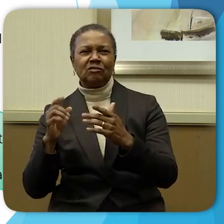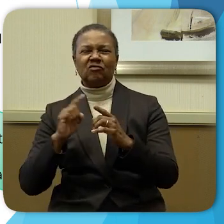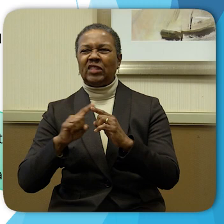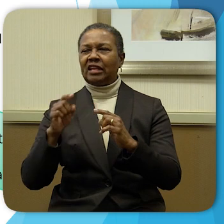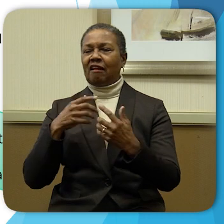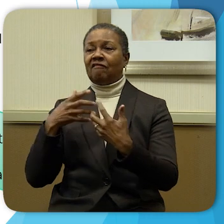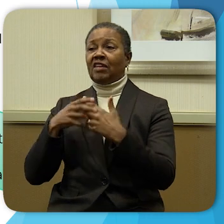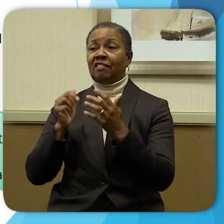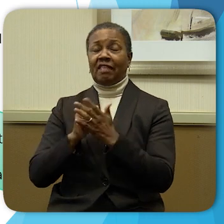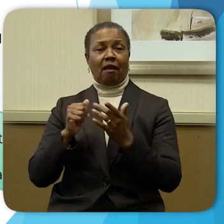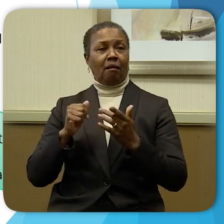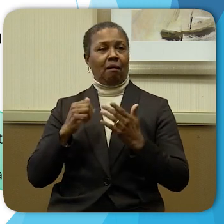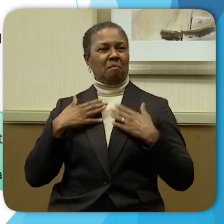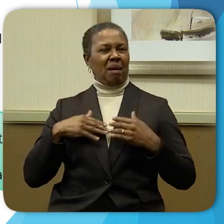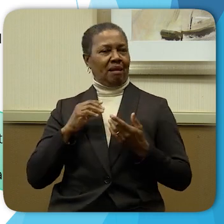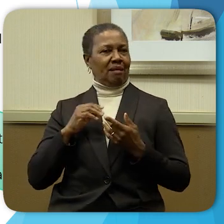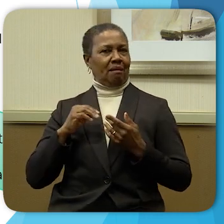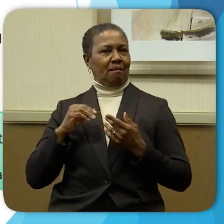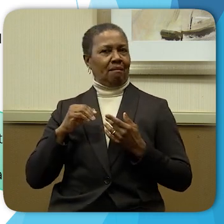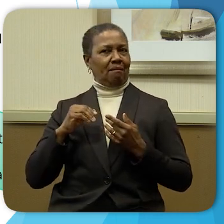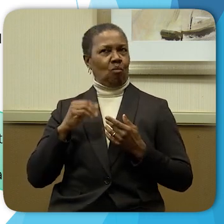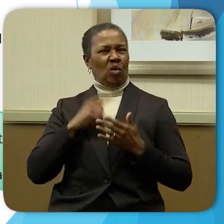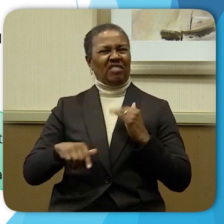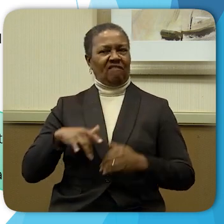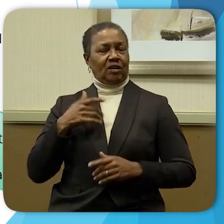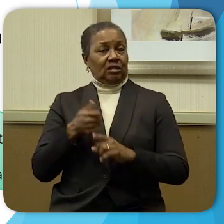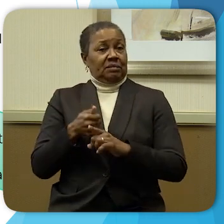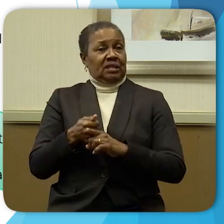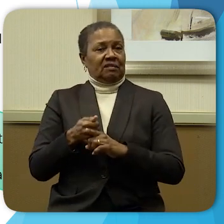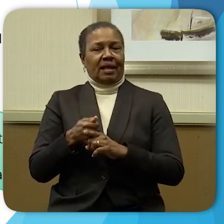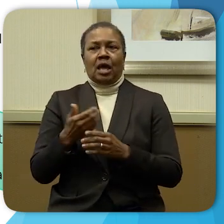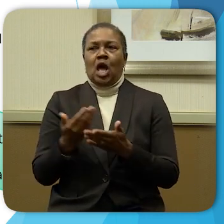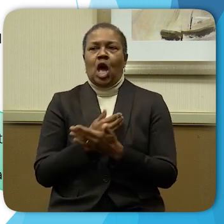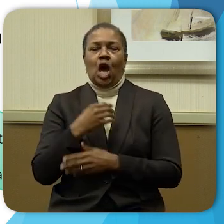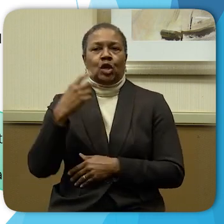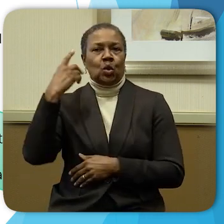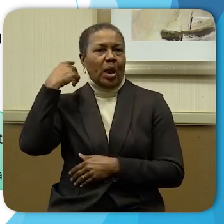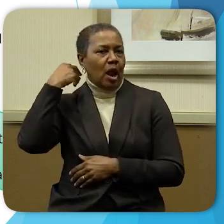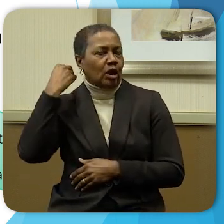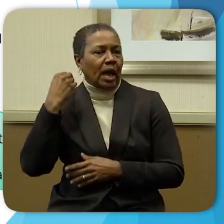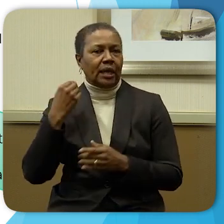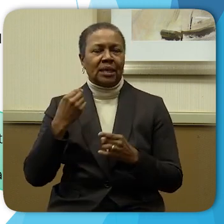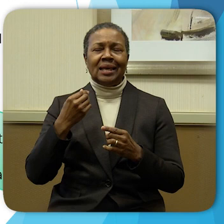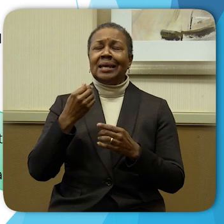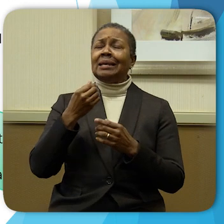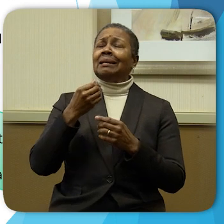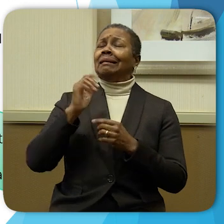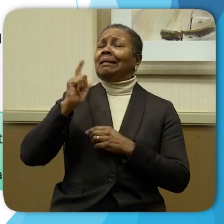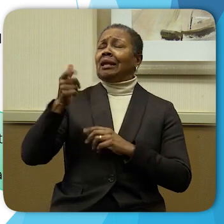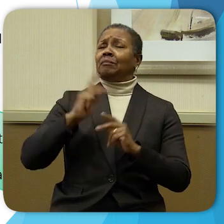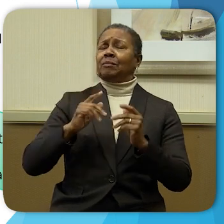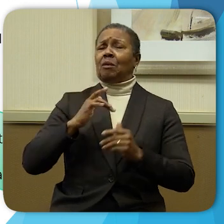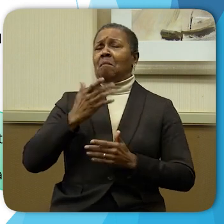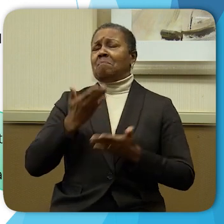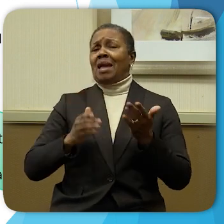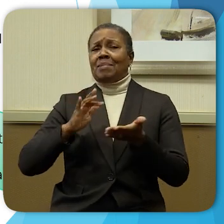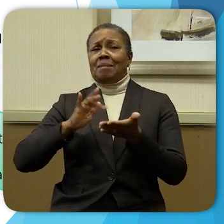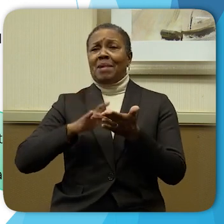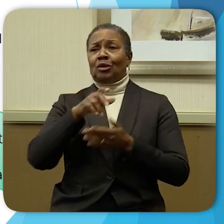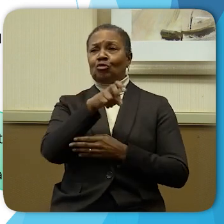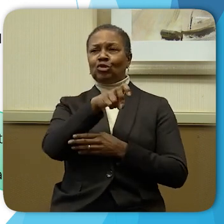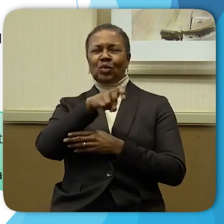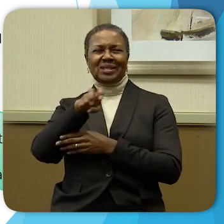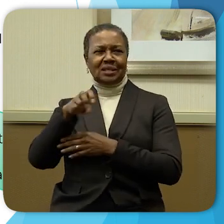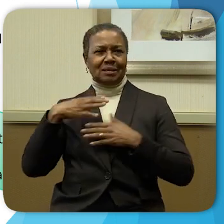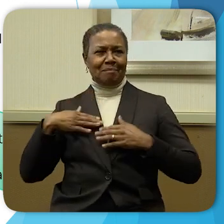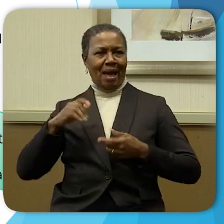clothes, getting a haircut, that kind of thing. Some folks may medically transition. So if you have